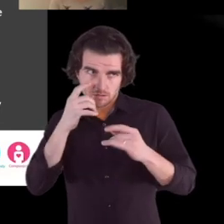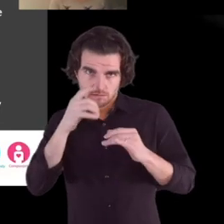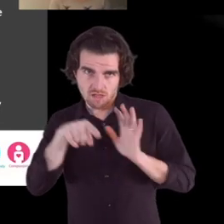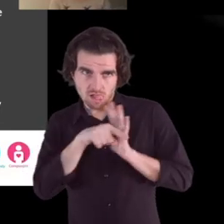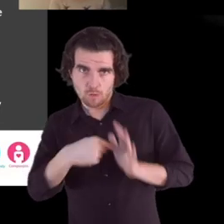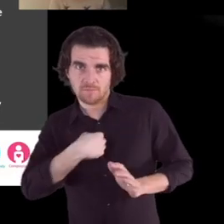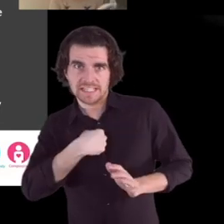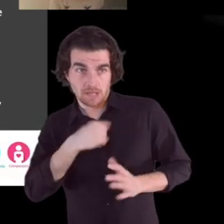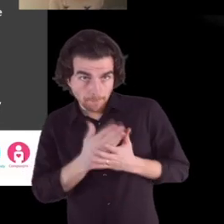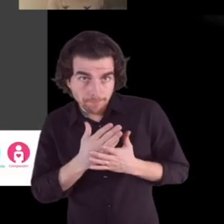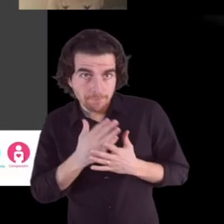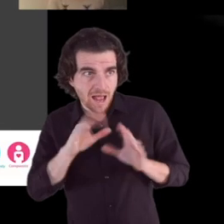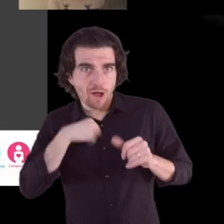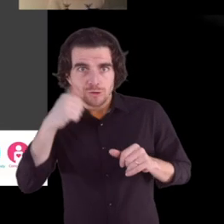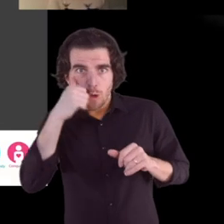badly of me.